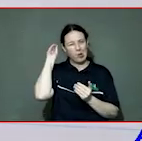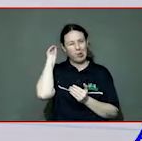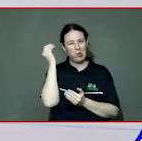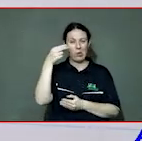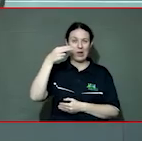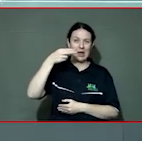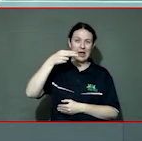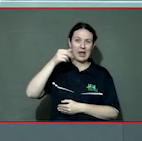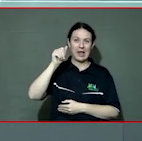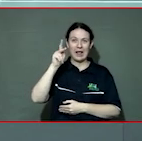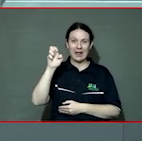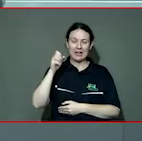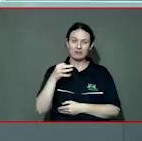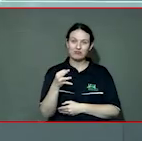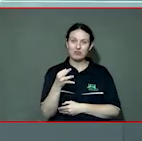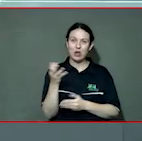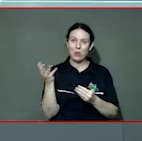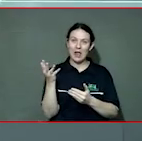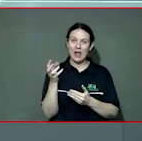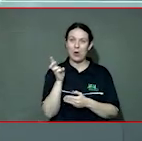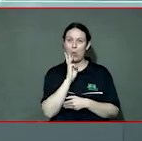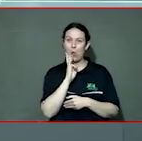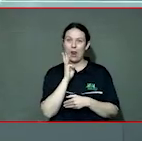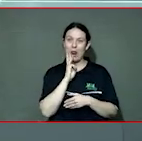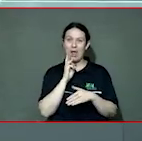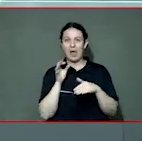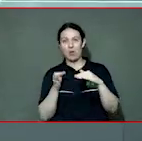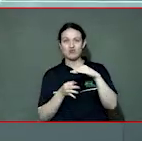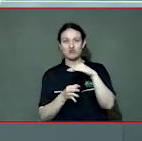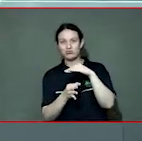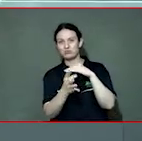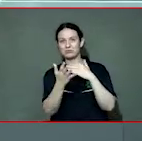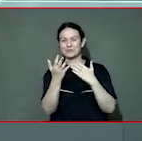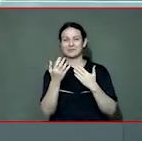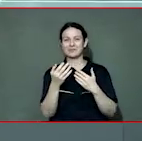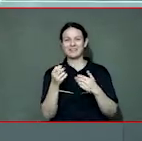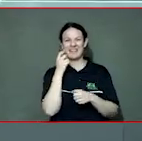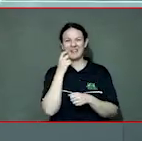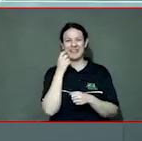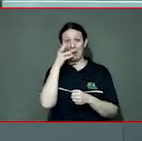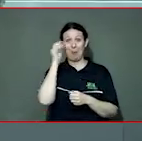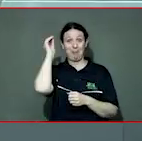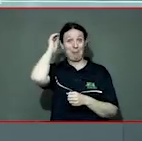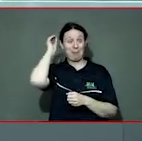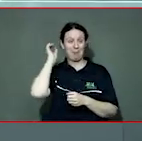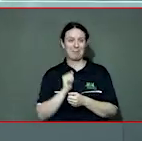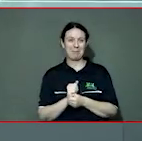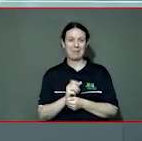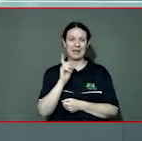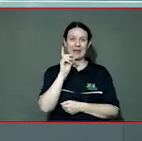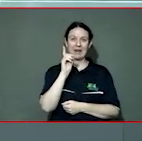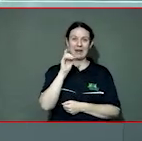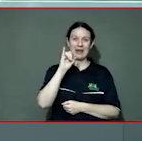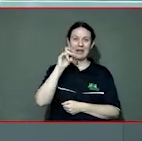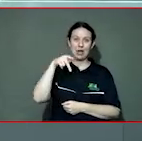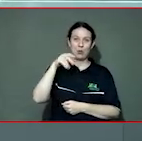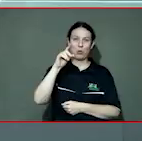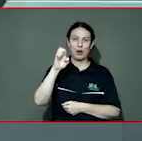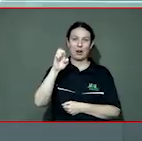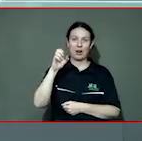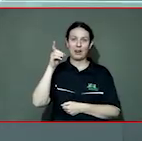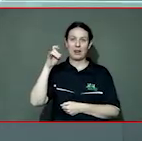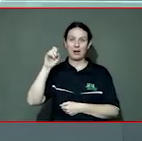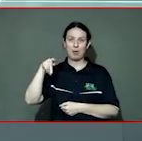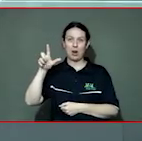hake swims in dipool. Okay, so that is your dipole forces. And